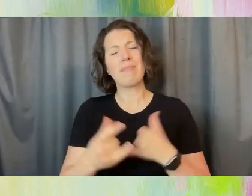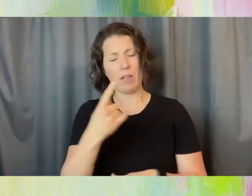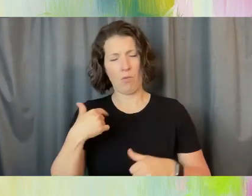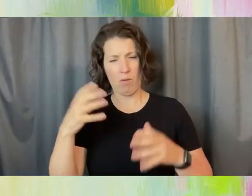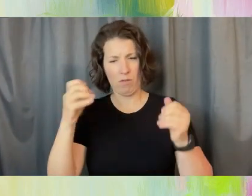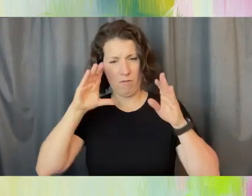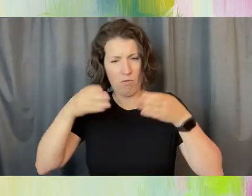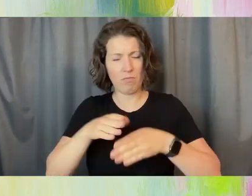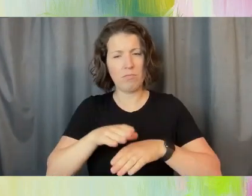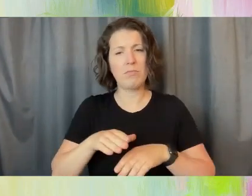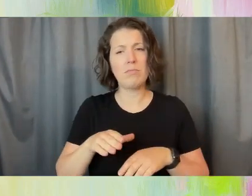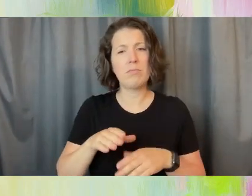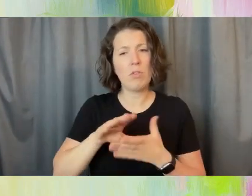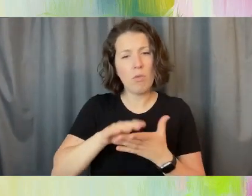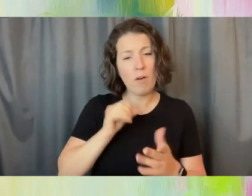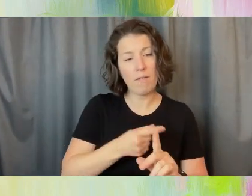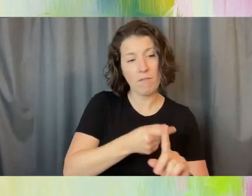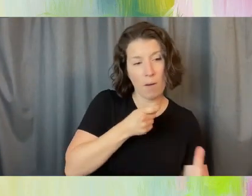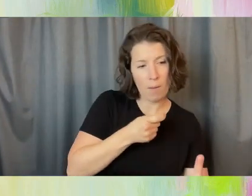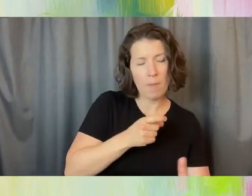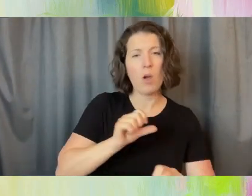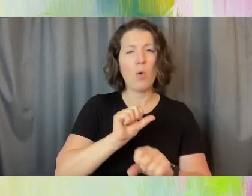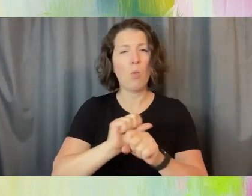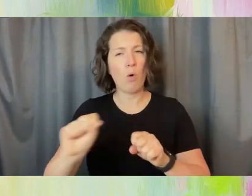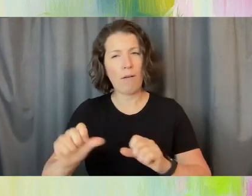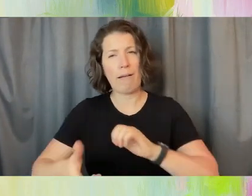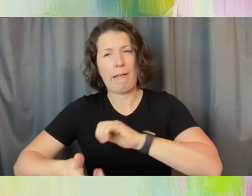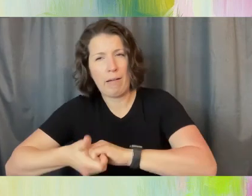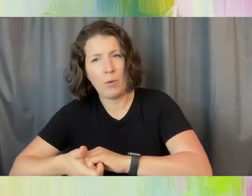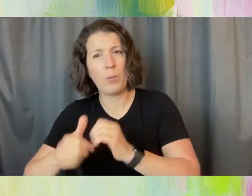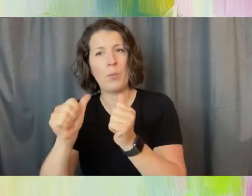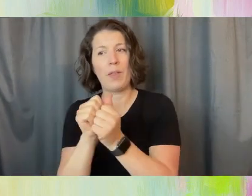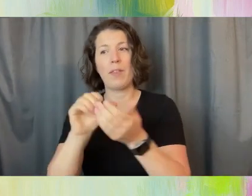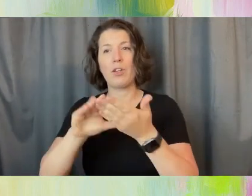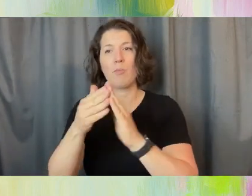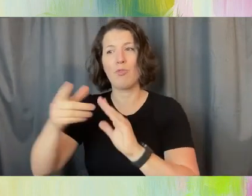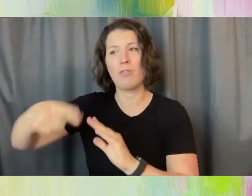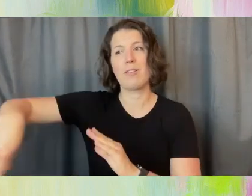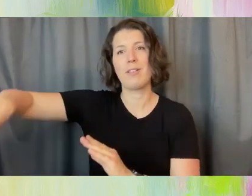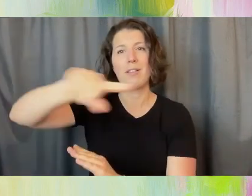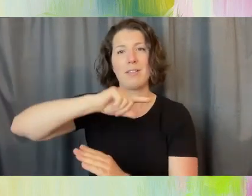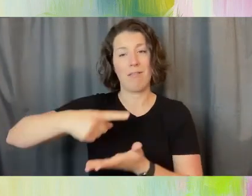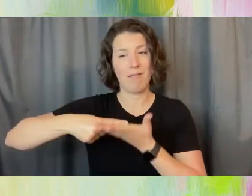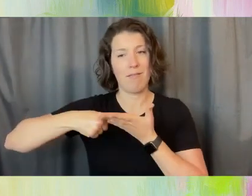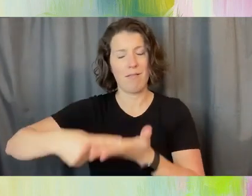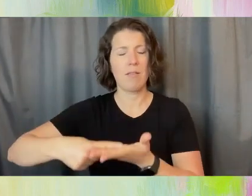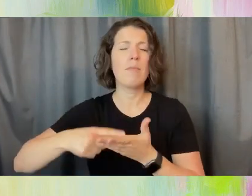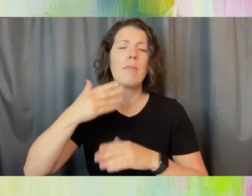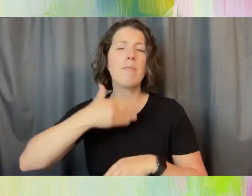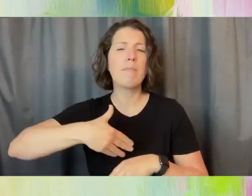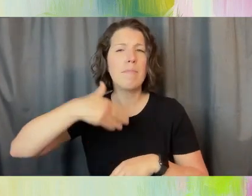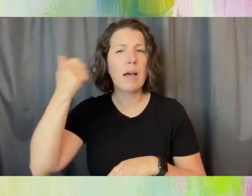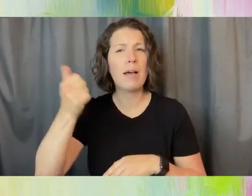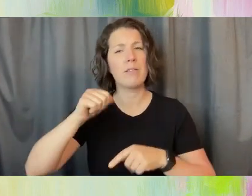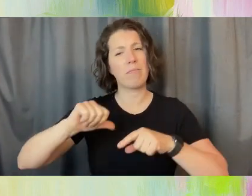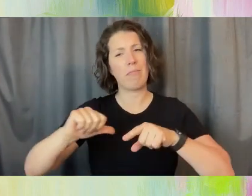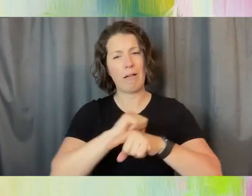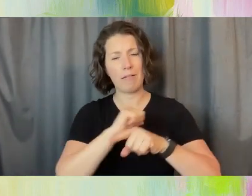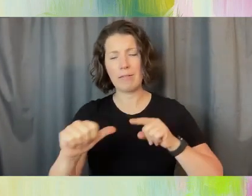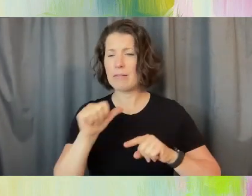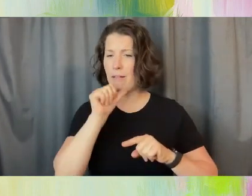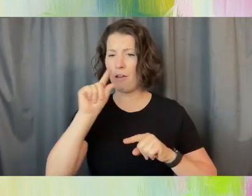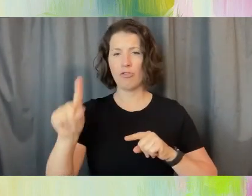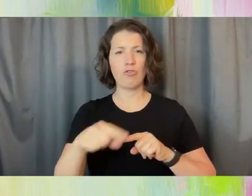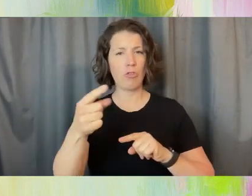from and working with communities and talk about some of the best practices, and not just community engaged